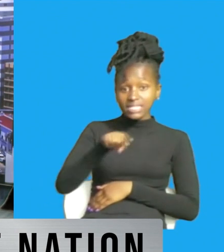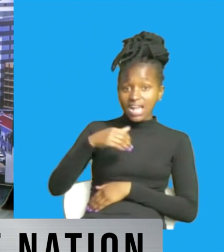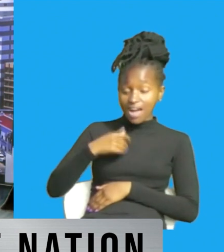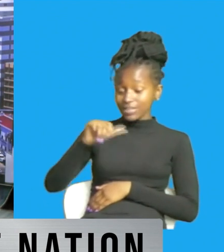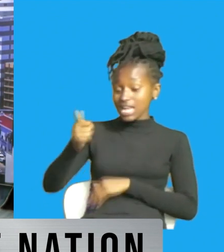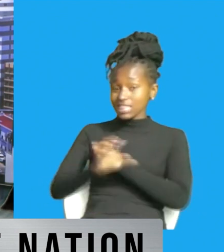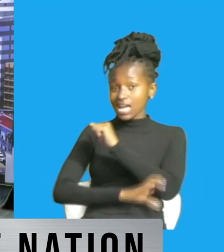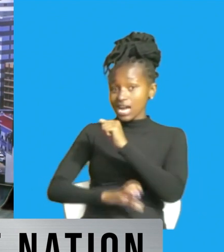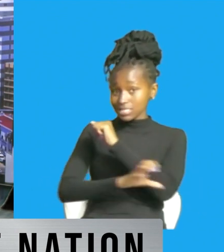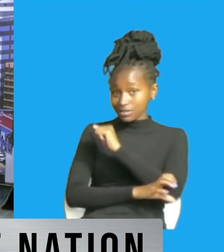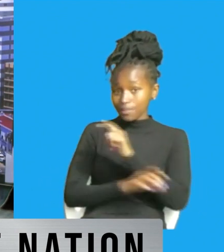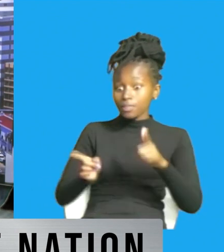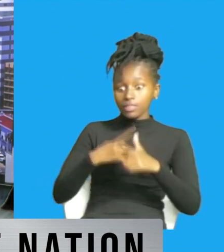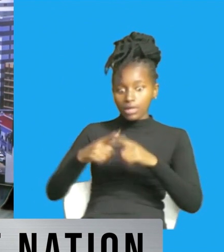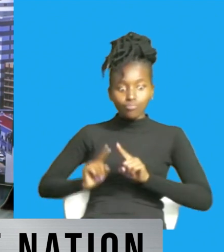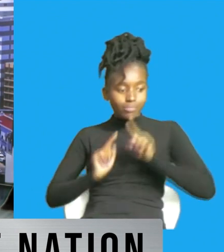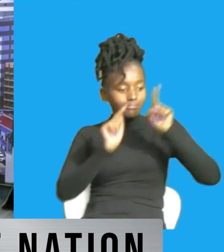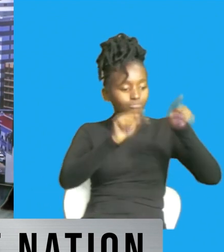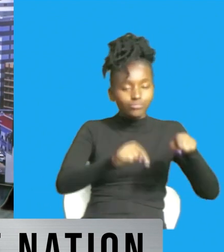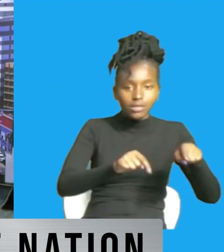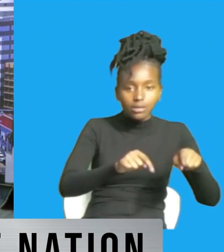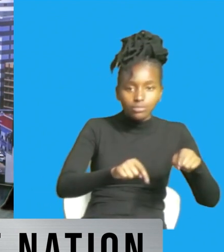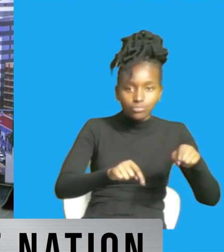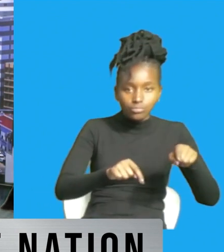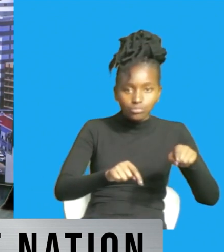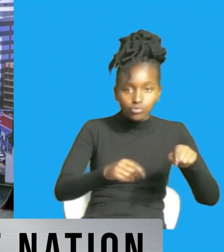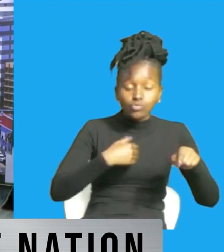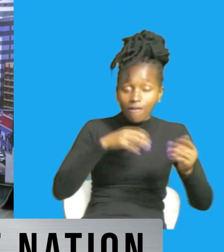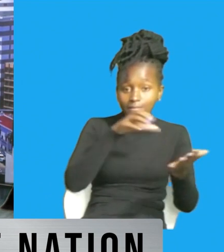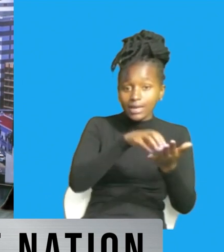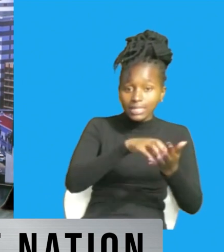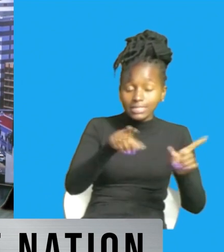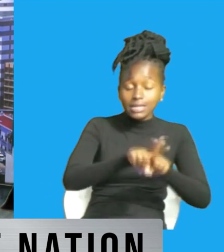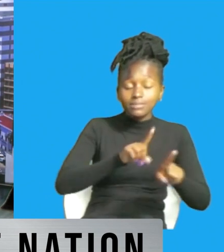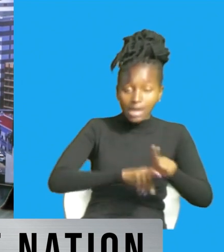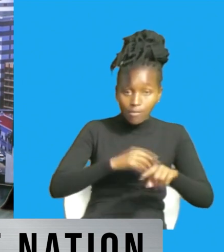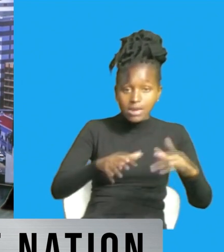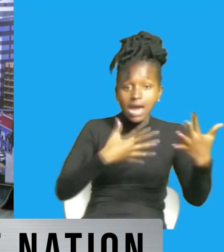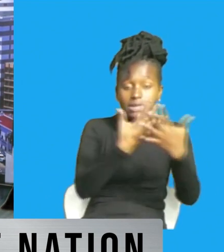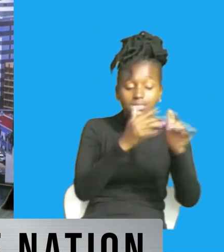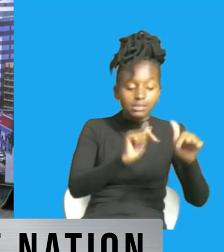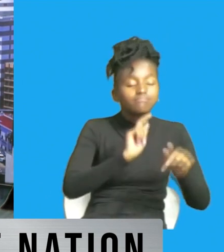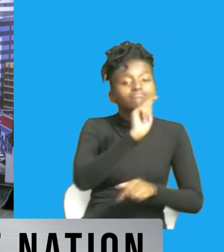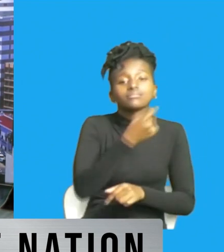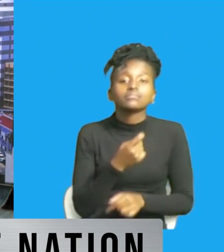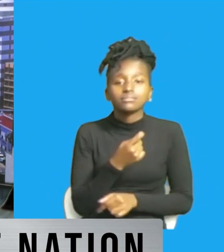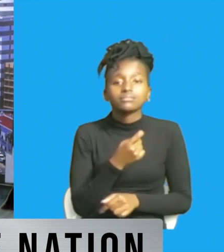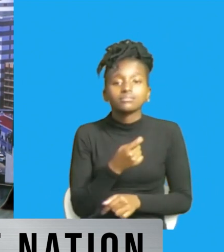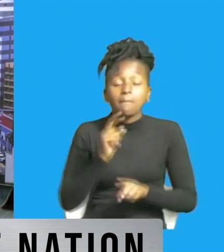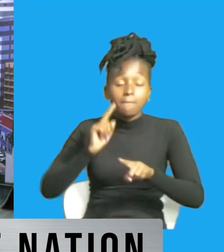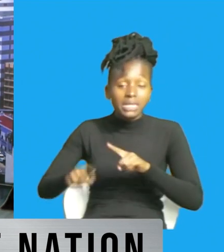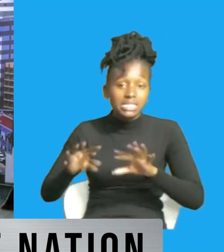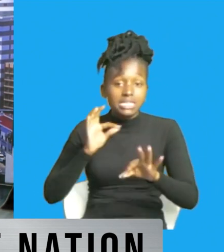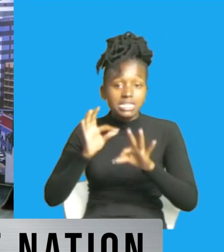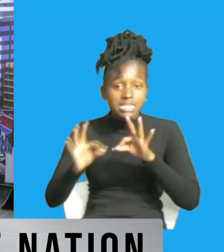Hatutaki Wakenya wanafungwa nchi zingine, inatakiwa Mkenya afungwe kwao. Lakini hata hivyo, kama wameshikwa hapo,